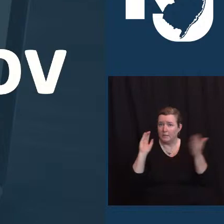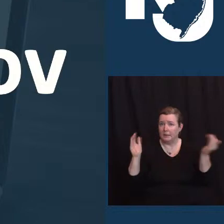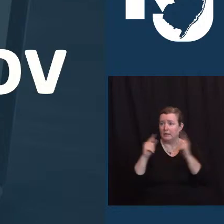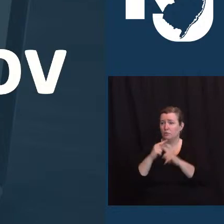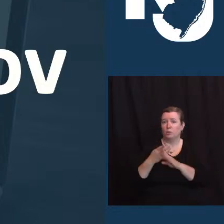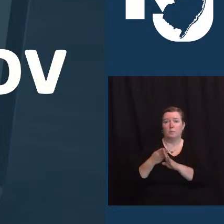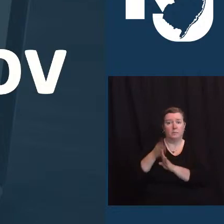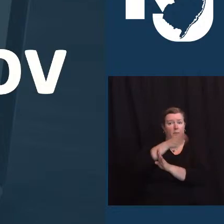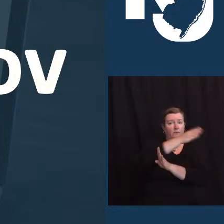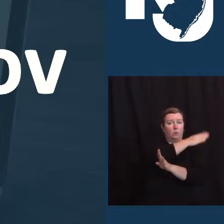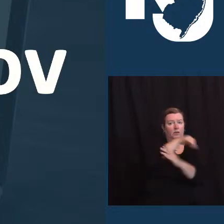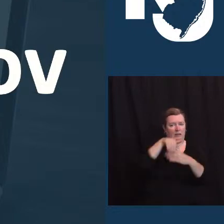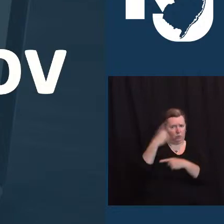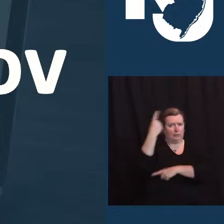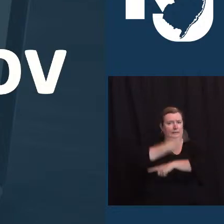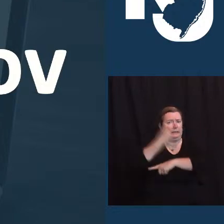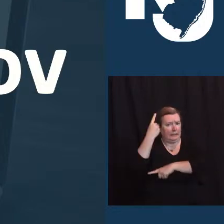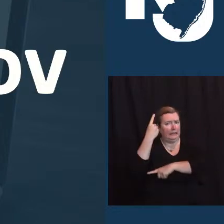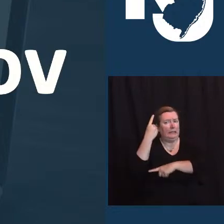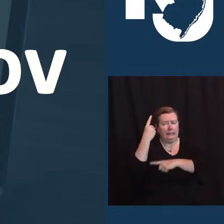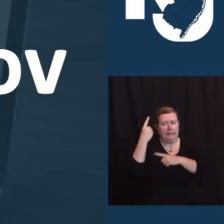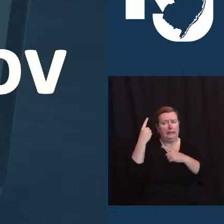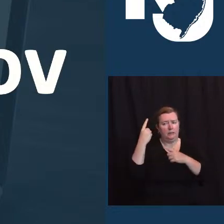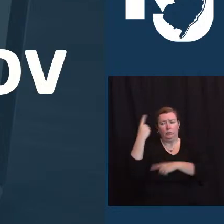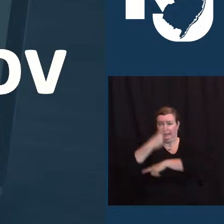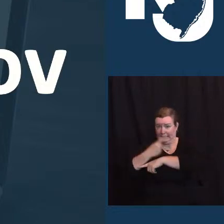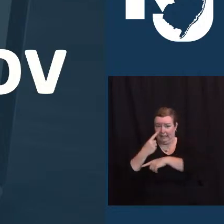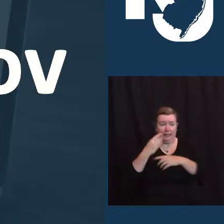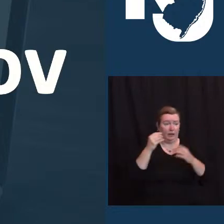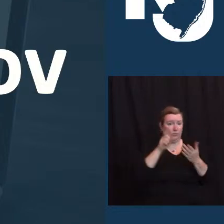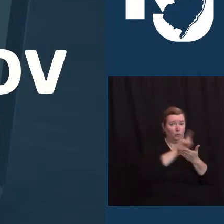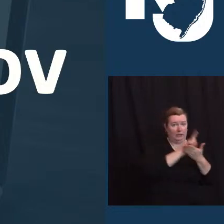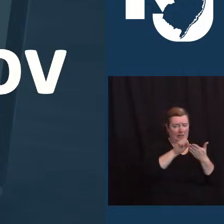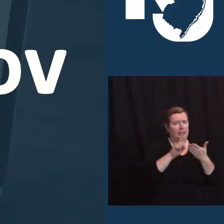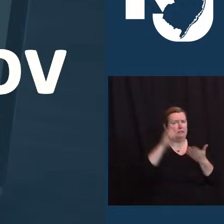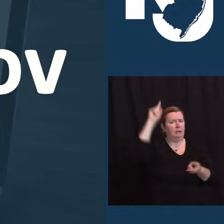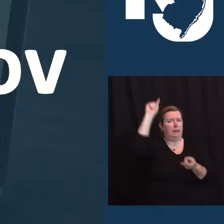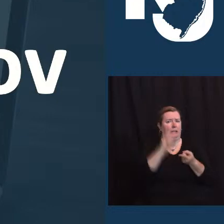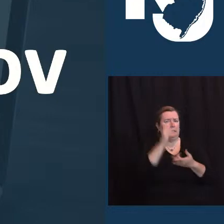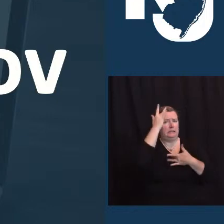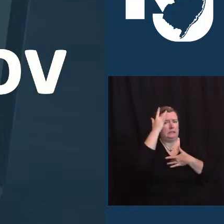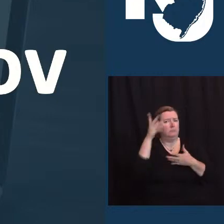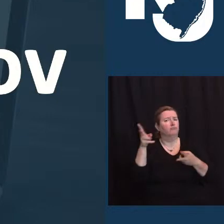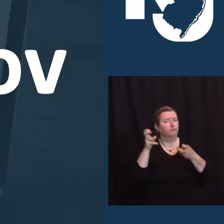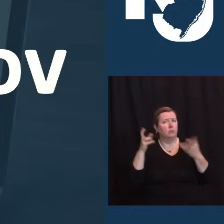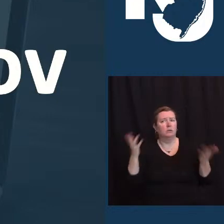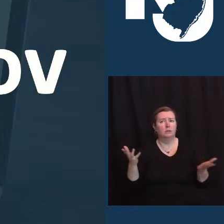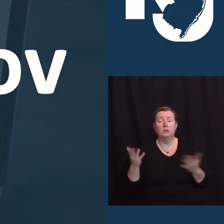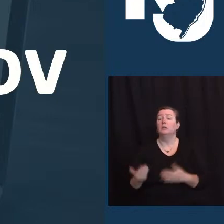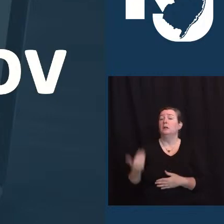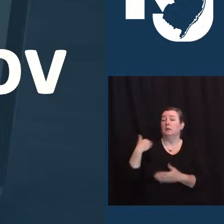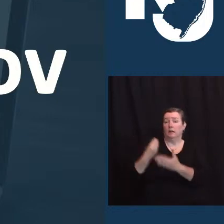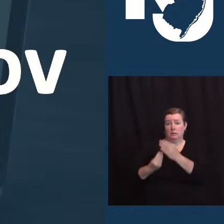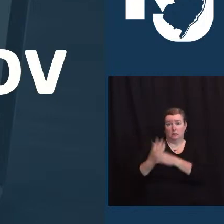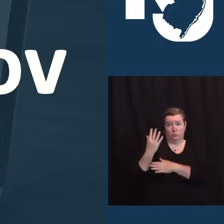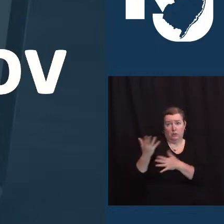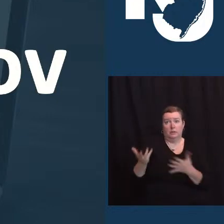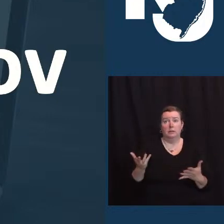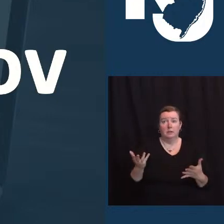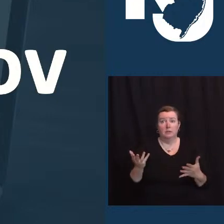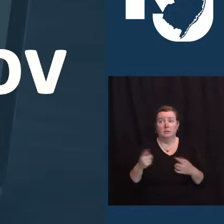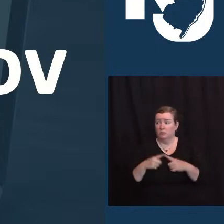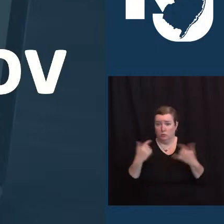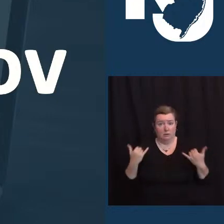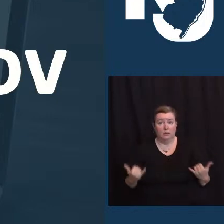they have been at any point since the earliest days of the pandemic last spring, and our positivity rate is staying consistently